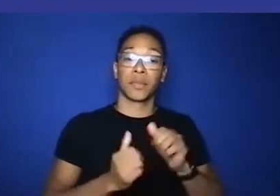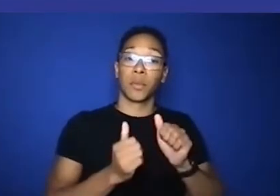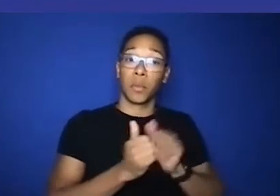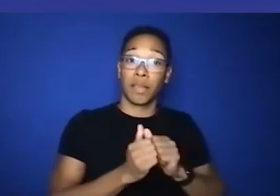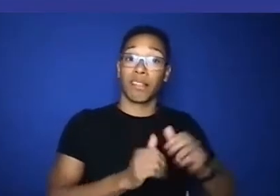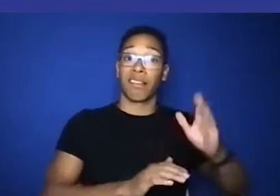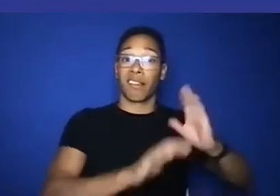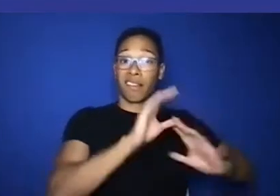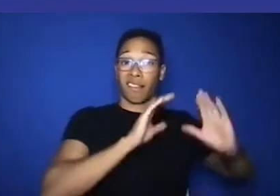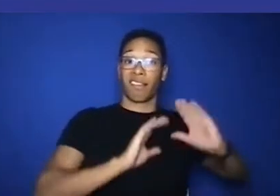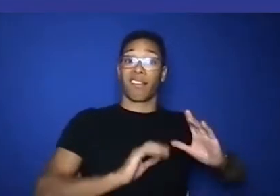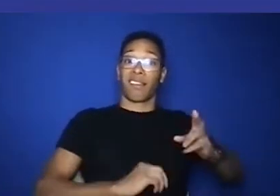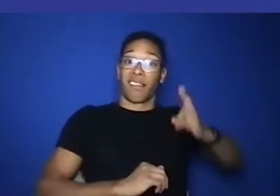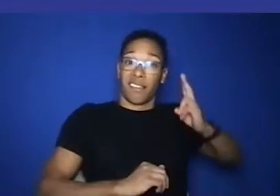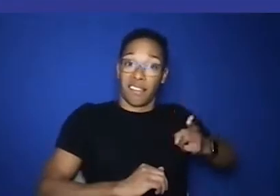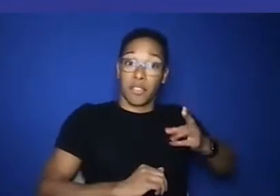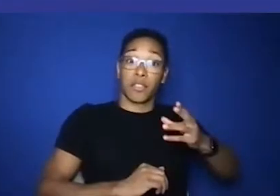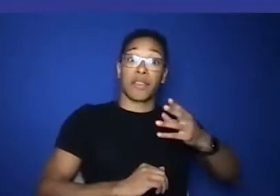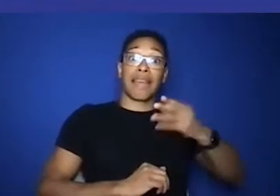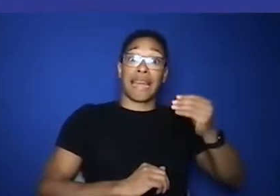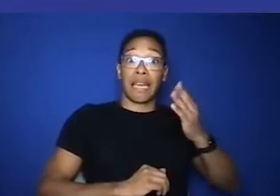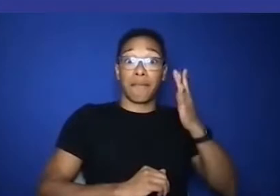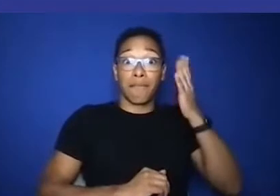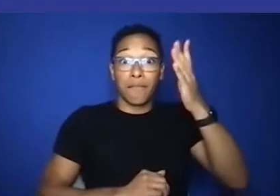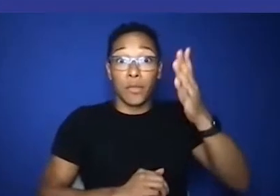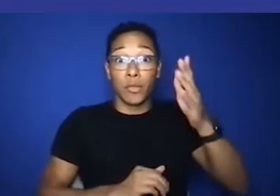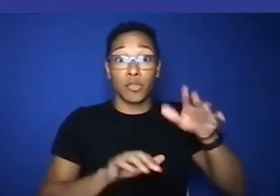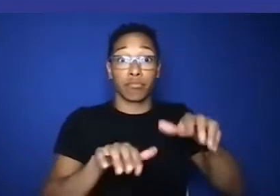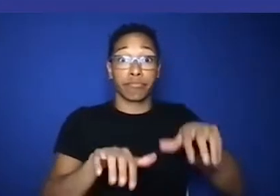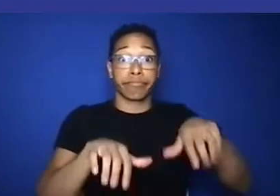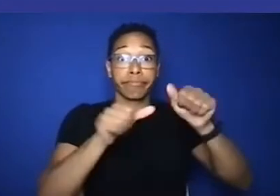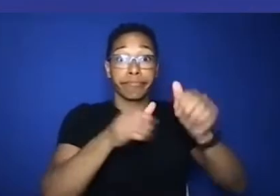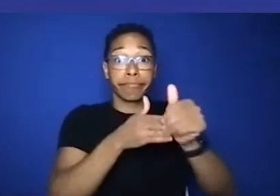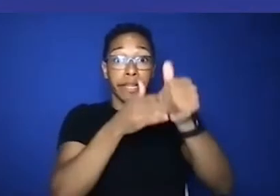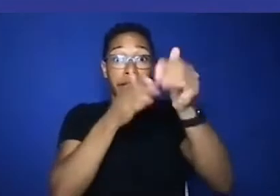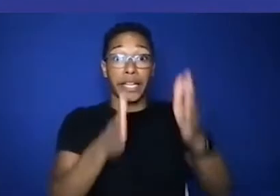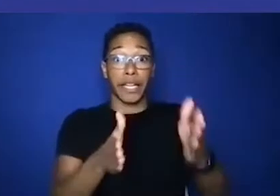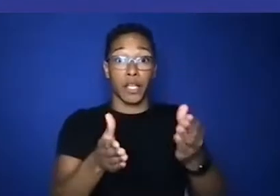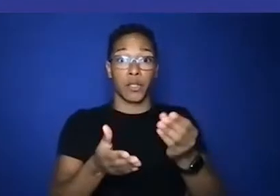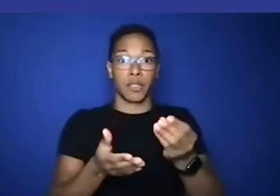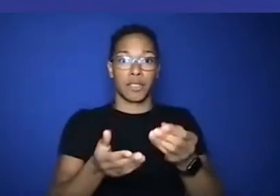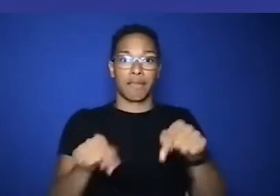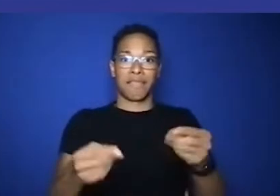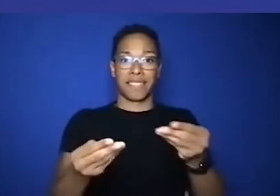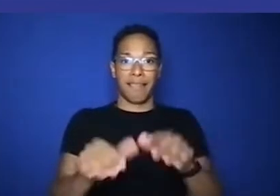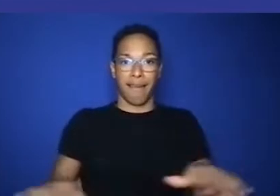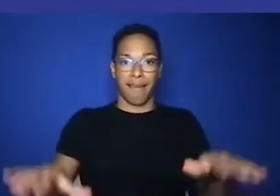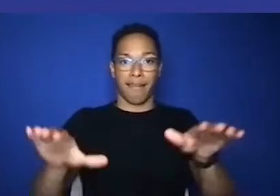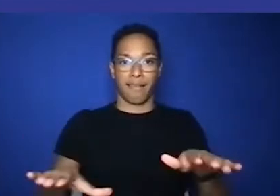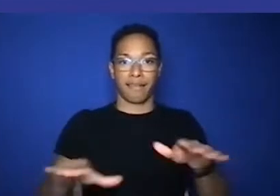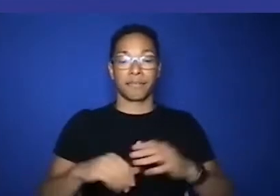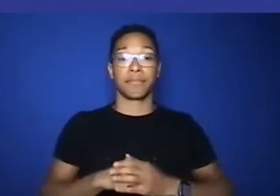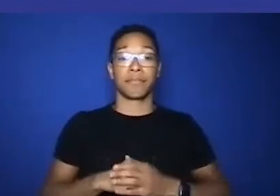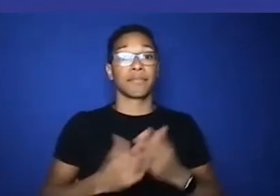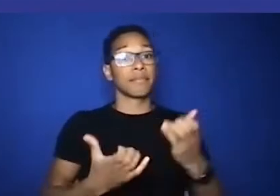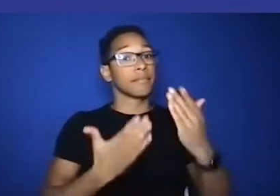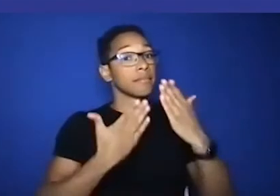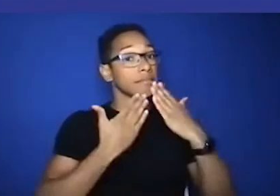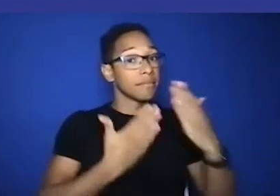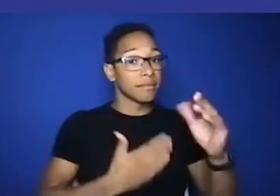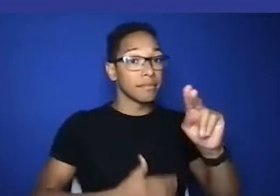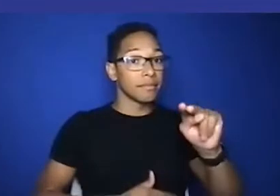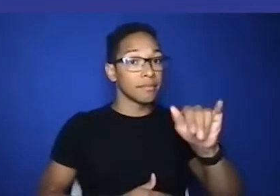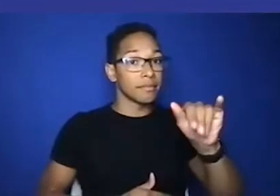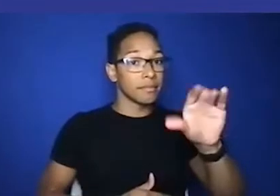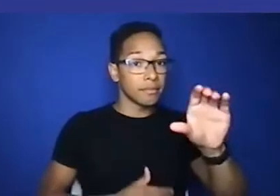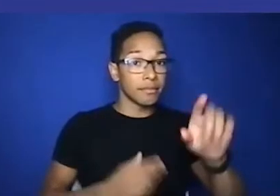and emerging leaders of these lands and waters. I'd like to thank Dance NYC and Emily, and excited